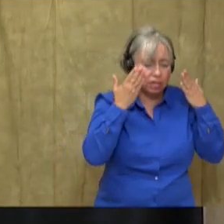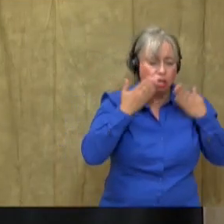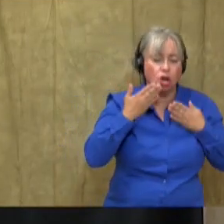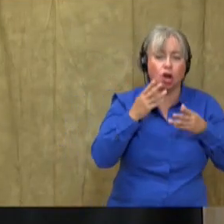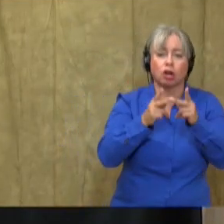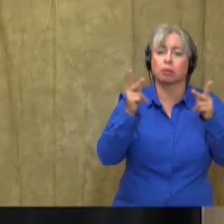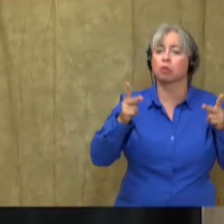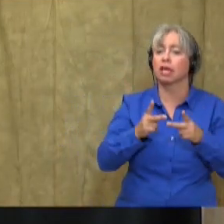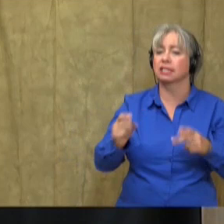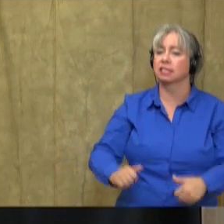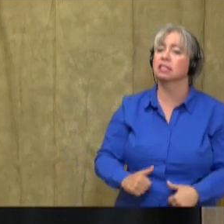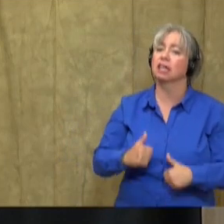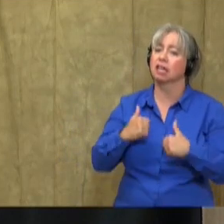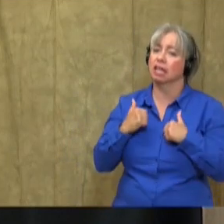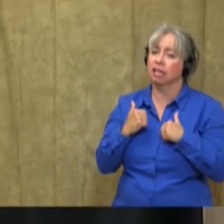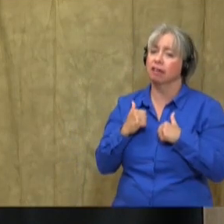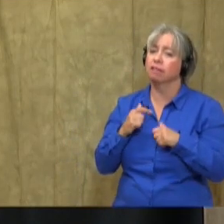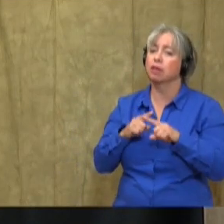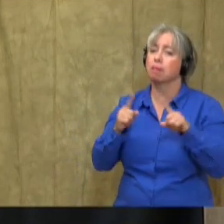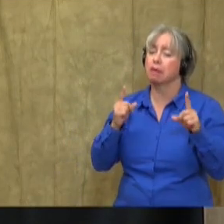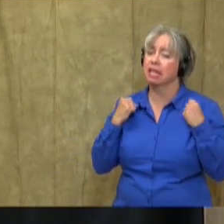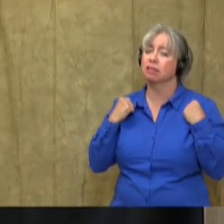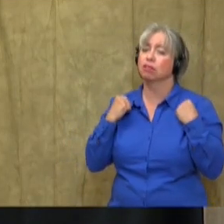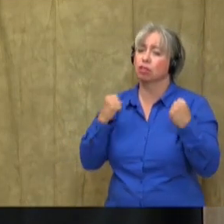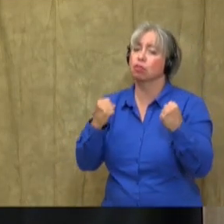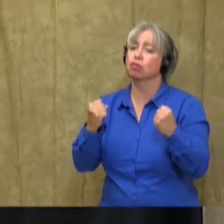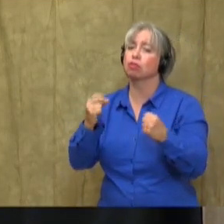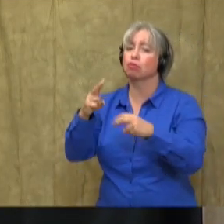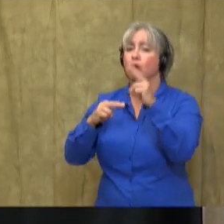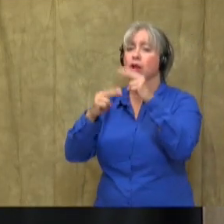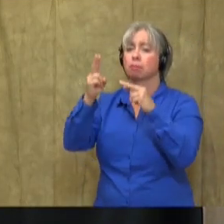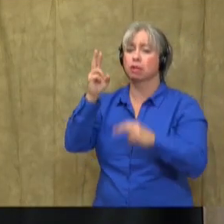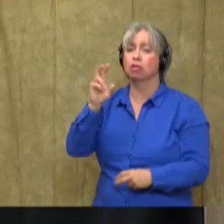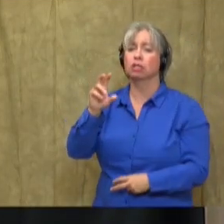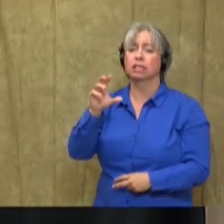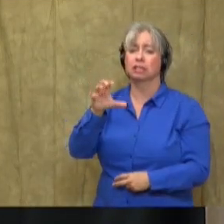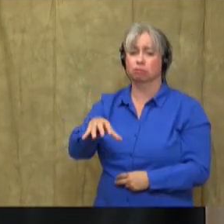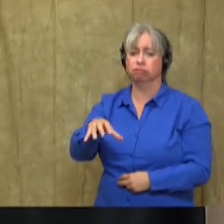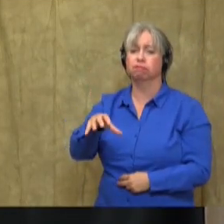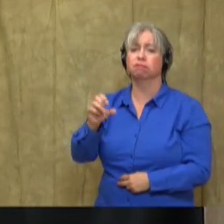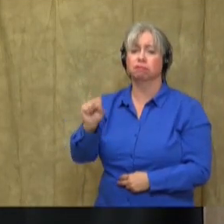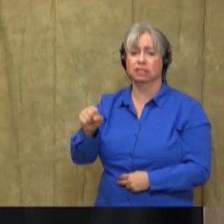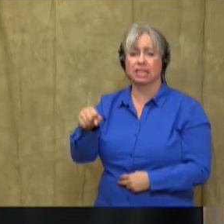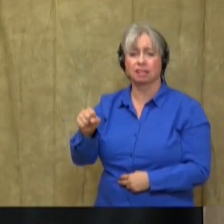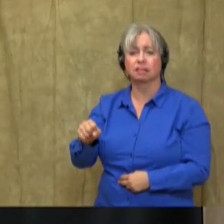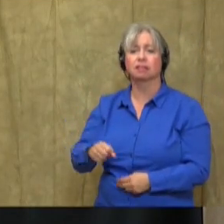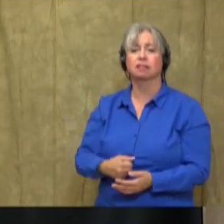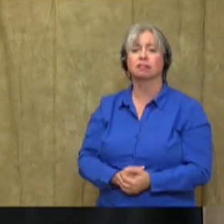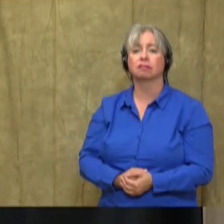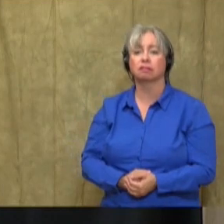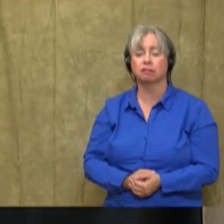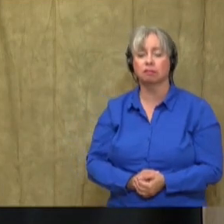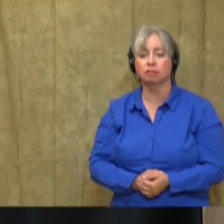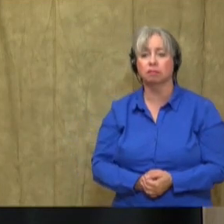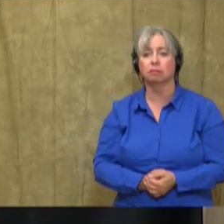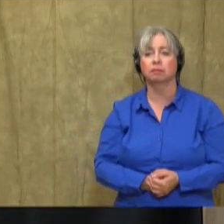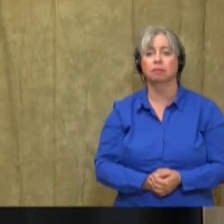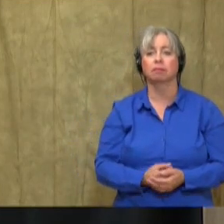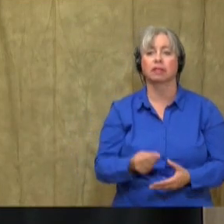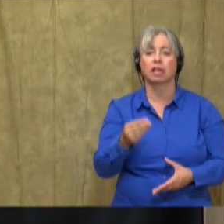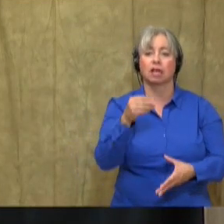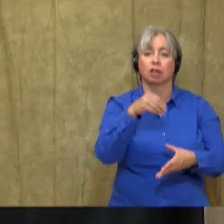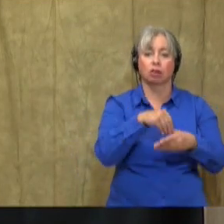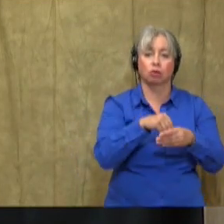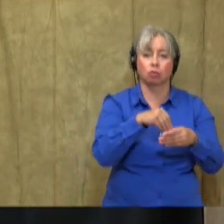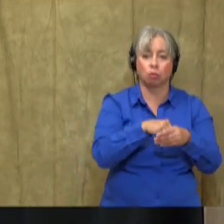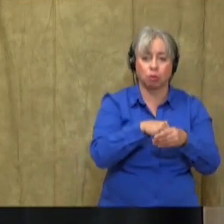they were very well fortified, so they could protect you. Within the great halls of these manor houses and these castles, people